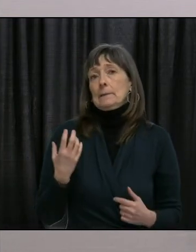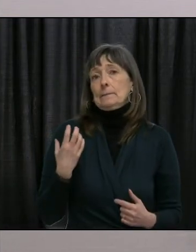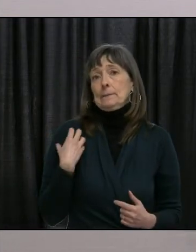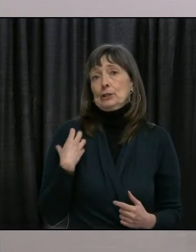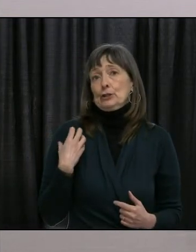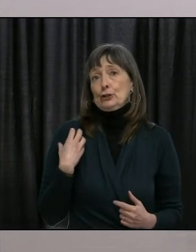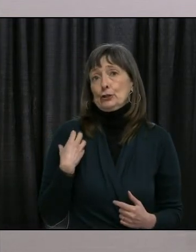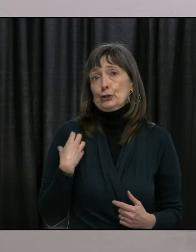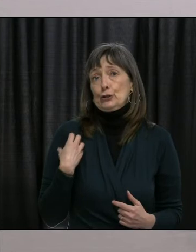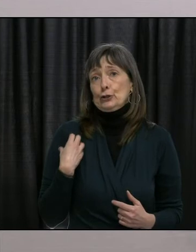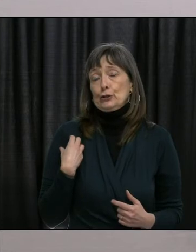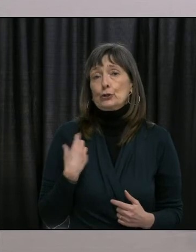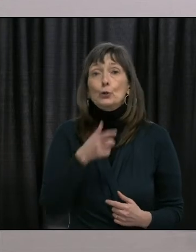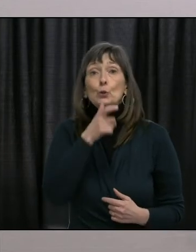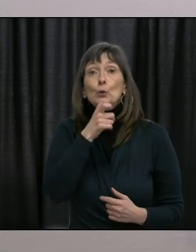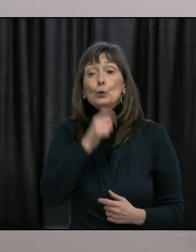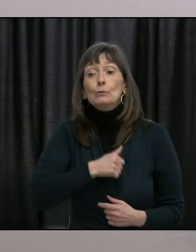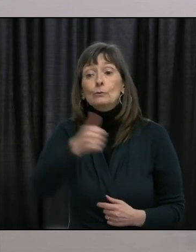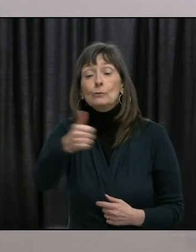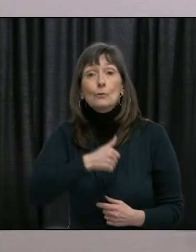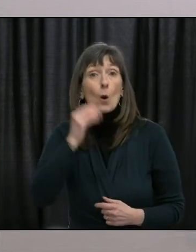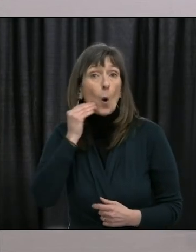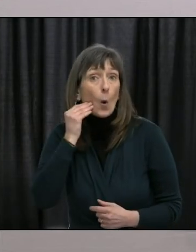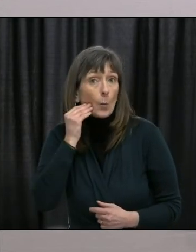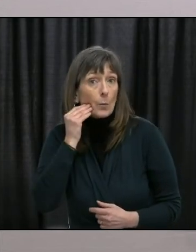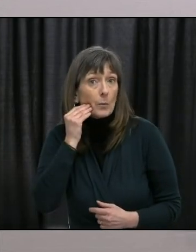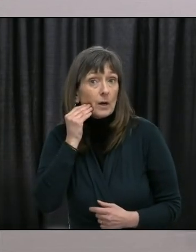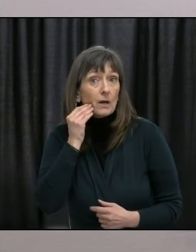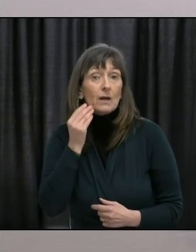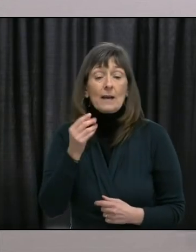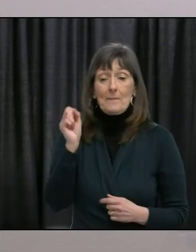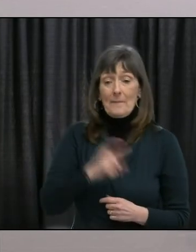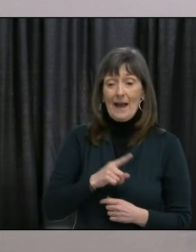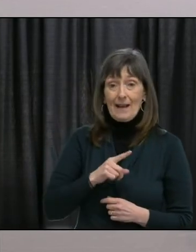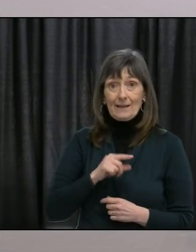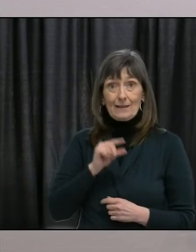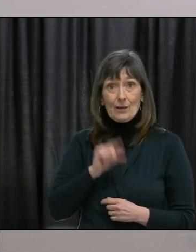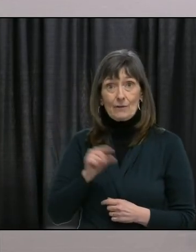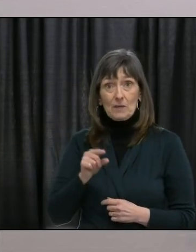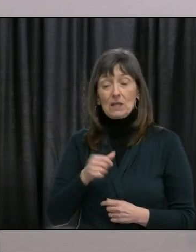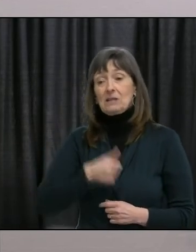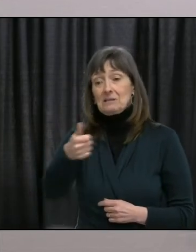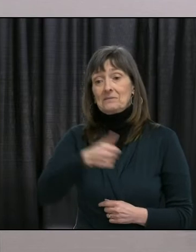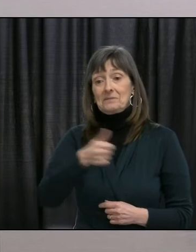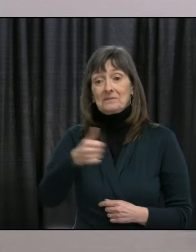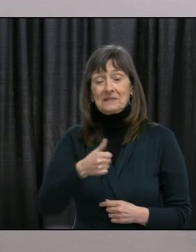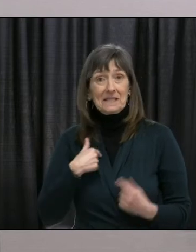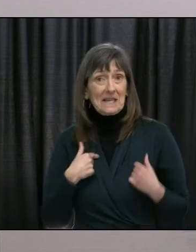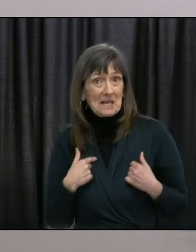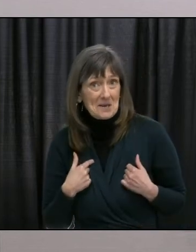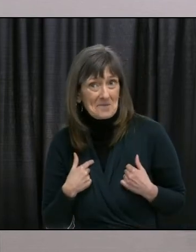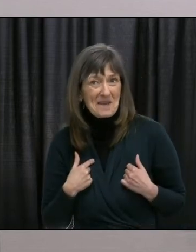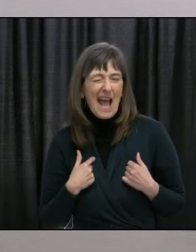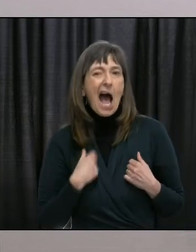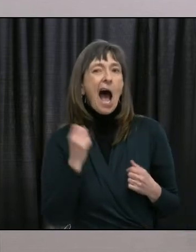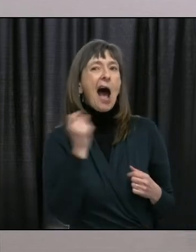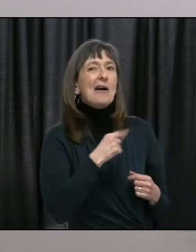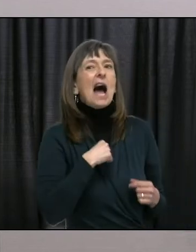districts during the pandemic is, if it's considered essential travel. Well, I'd love to answer that one, Kellyanne. Thank you very much.